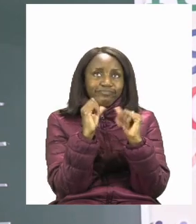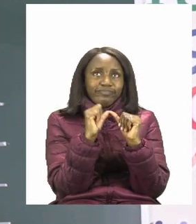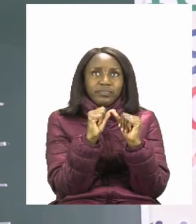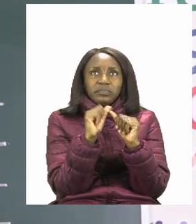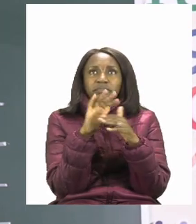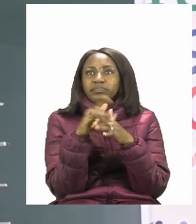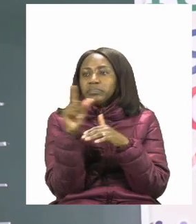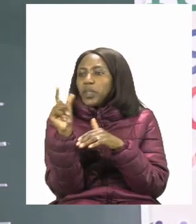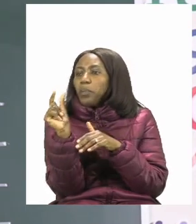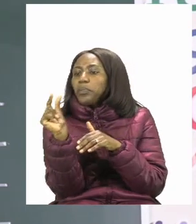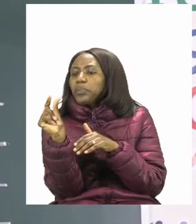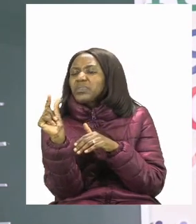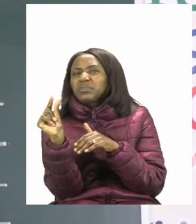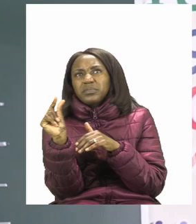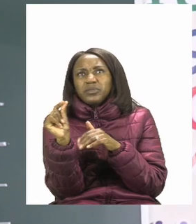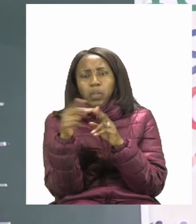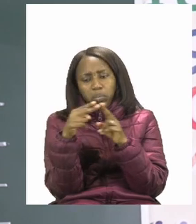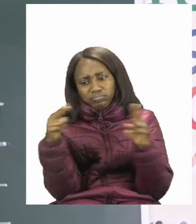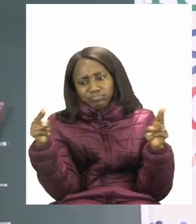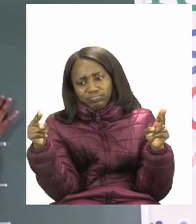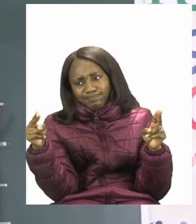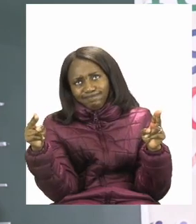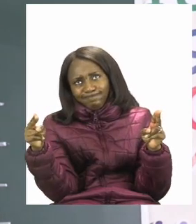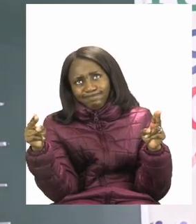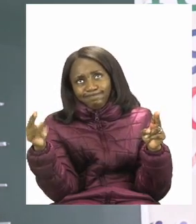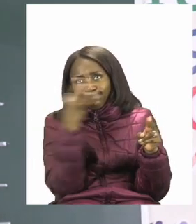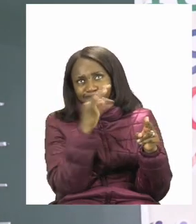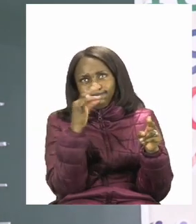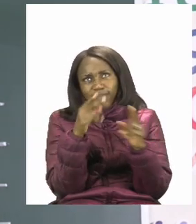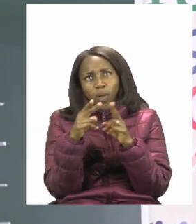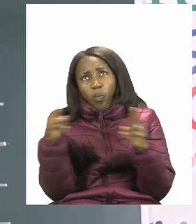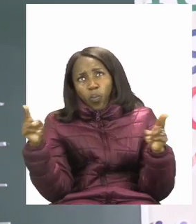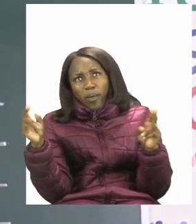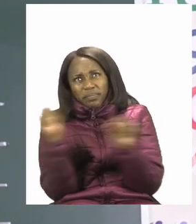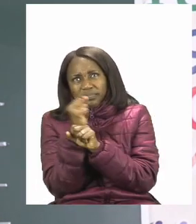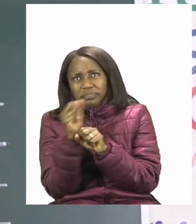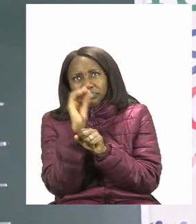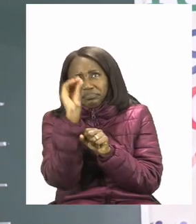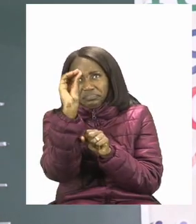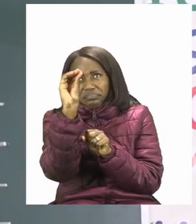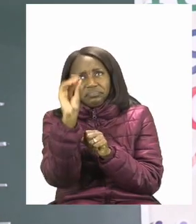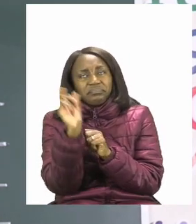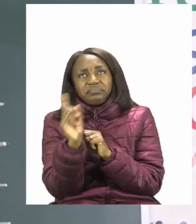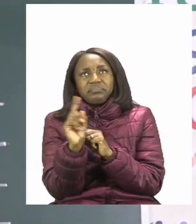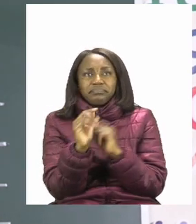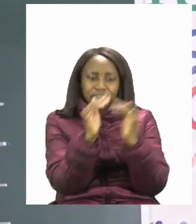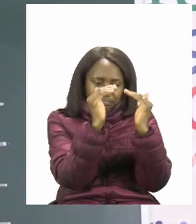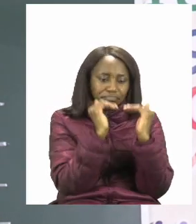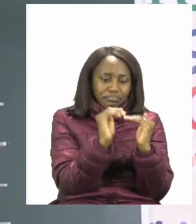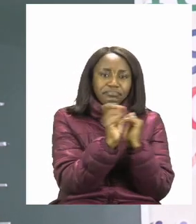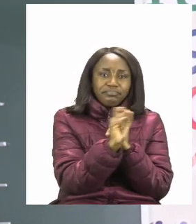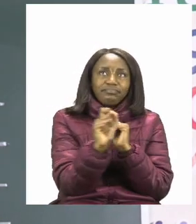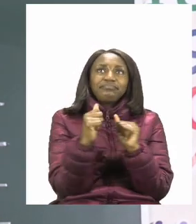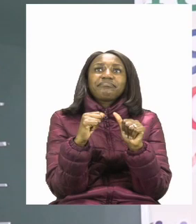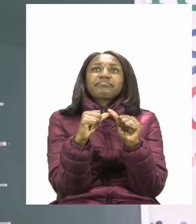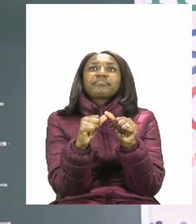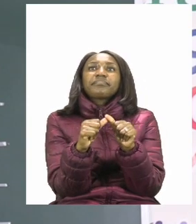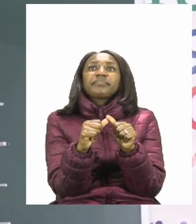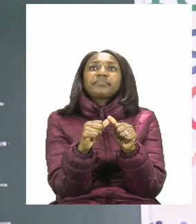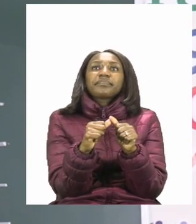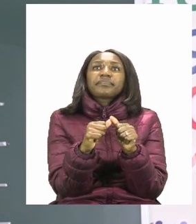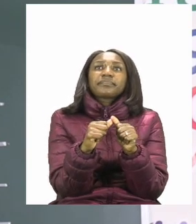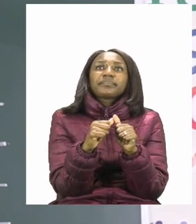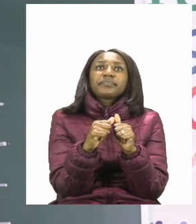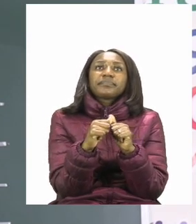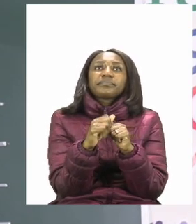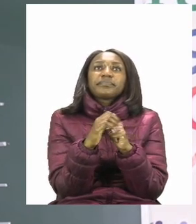the next word is flower. And I don't think the word flower would fit. So we need to go